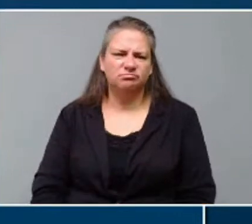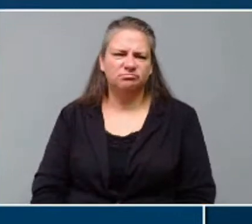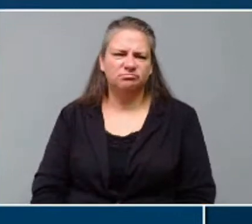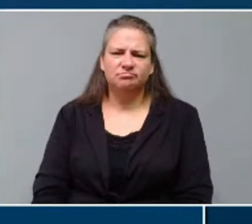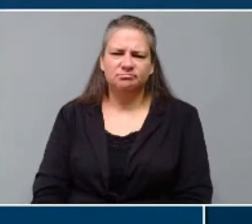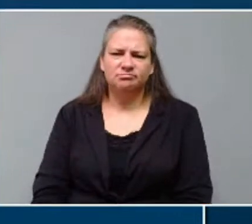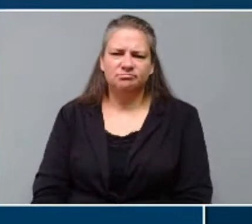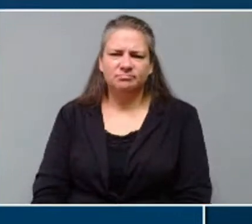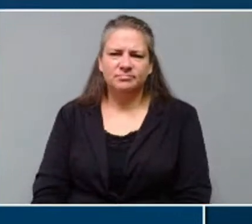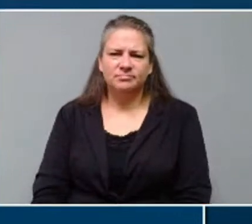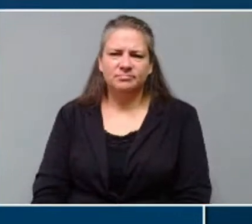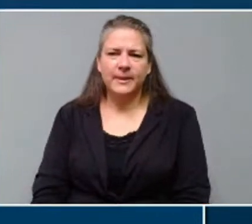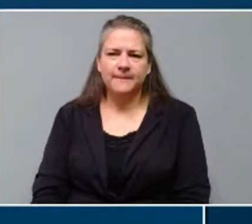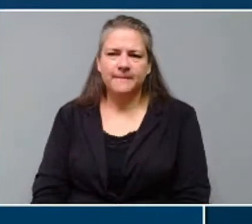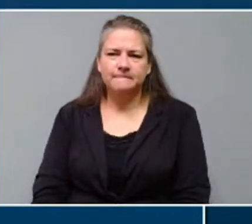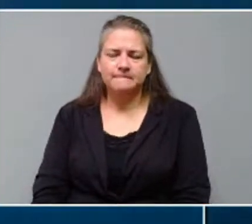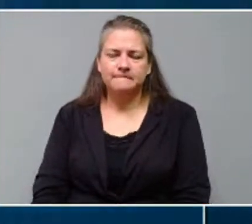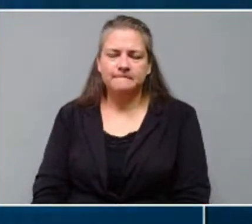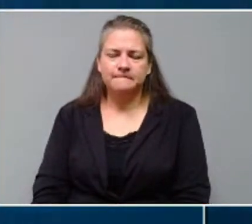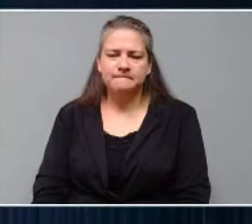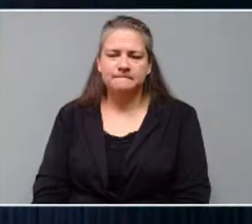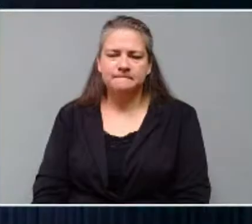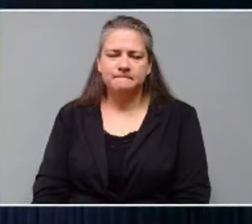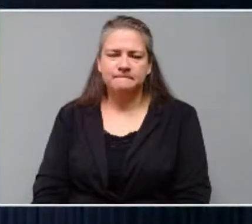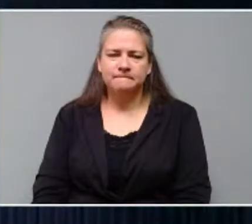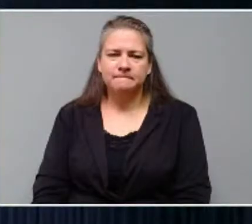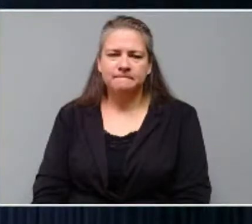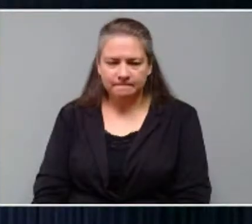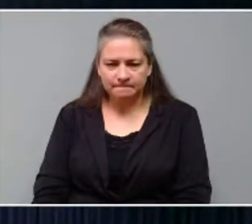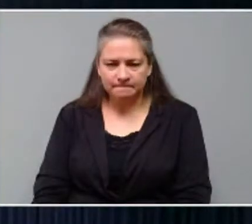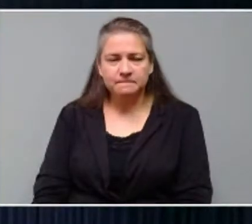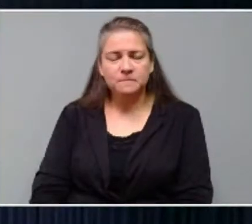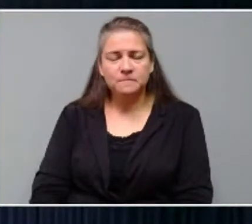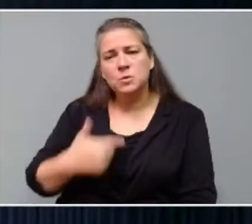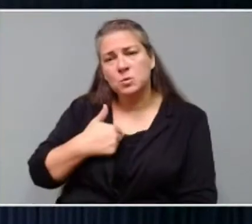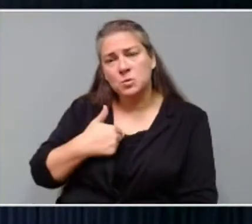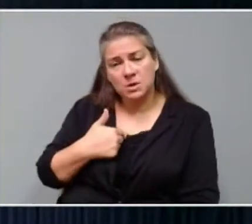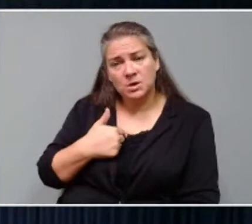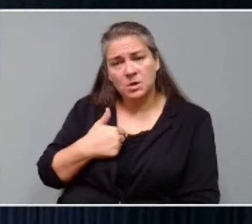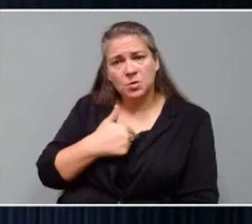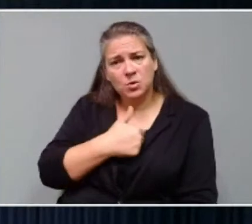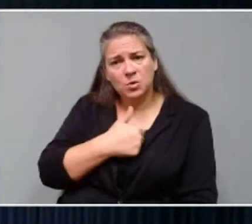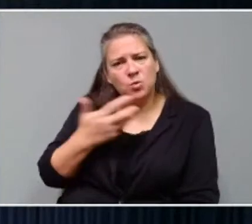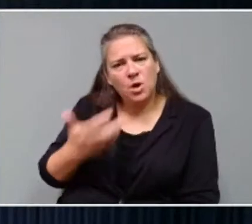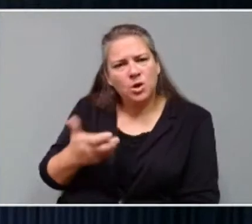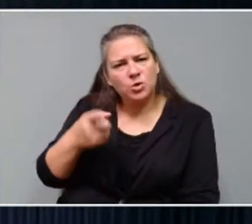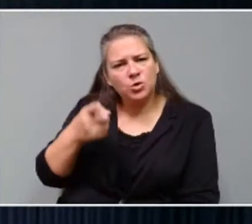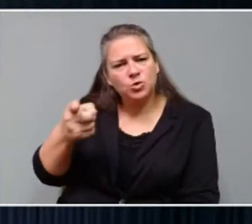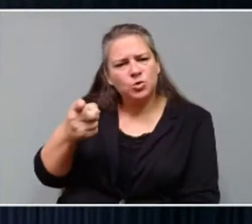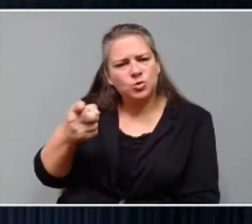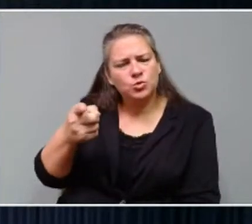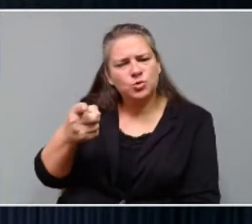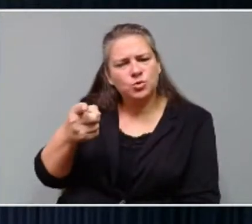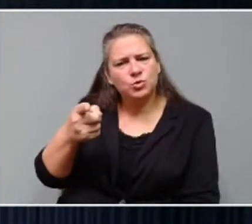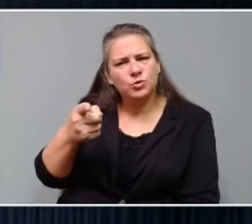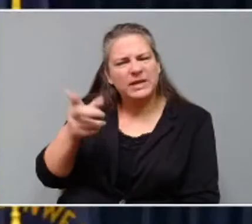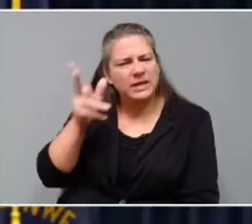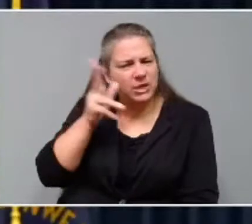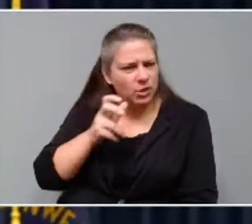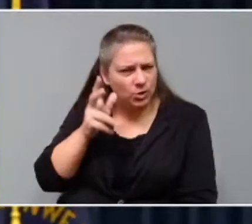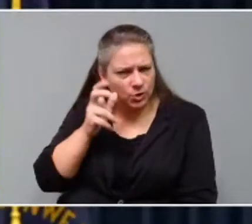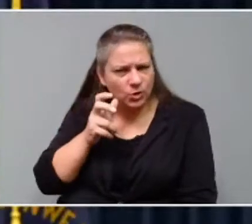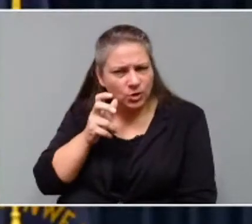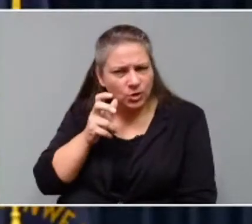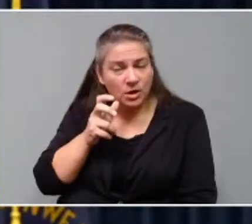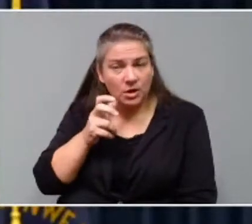So we wanted you to hear what it means when these overwhelmed hospitals get a little bit of help,